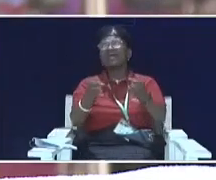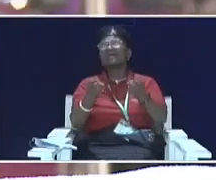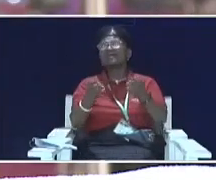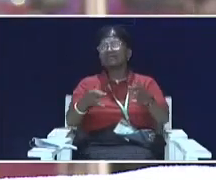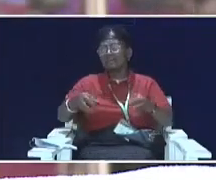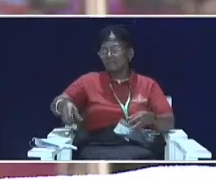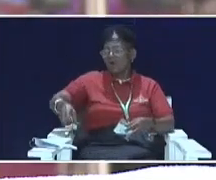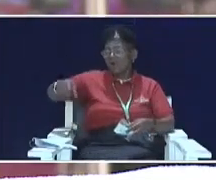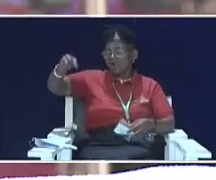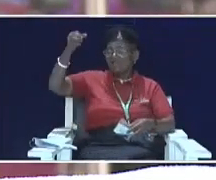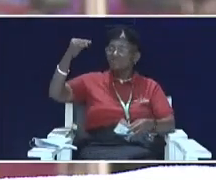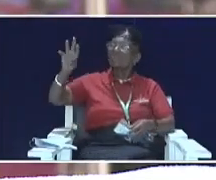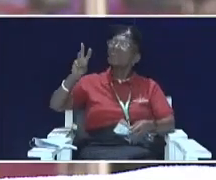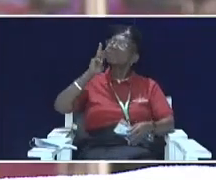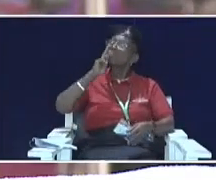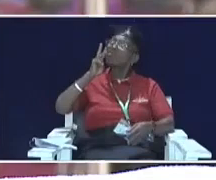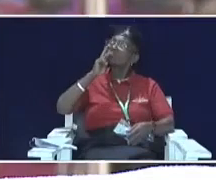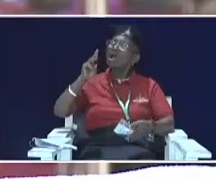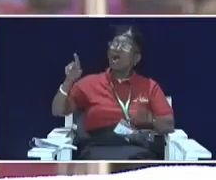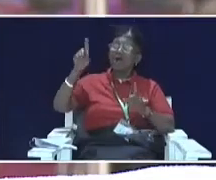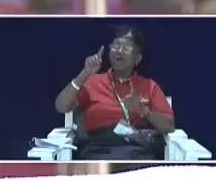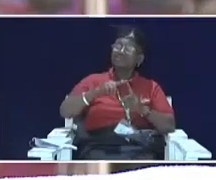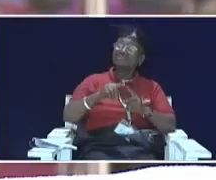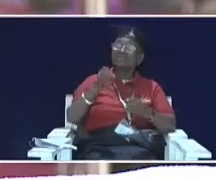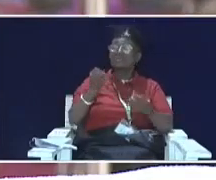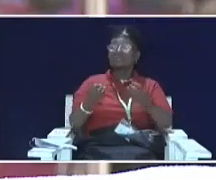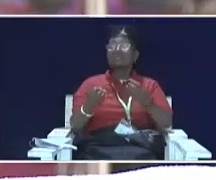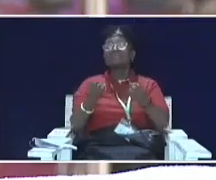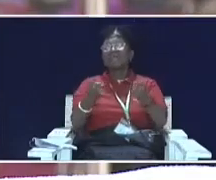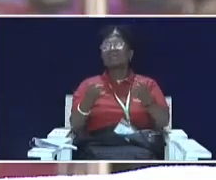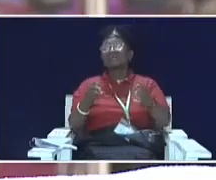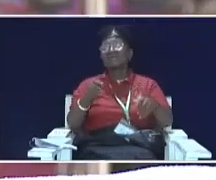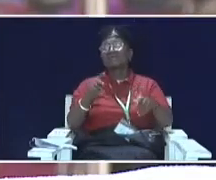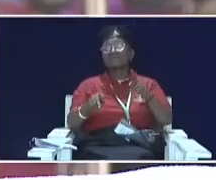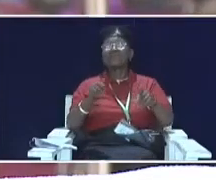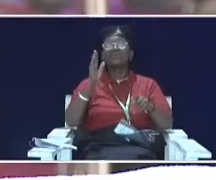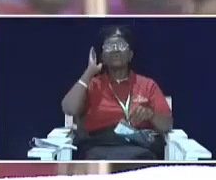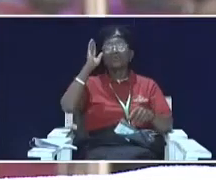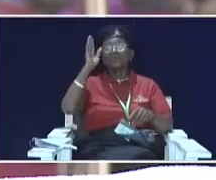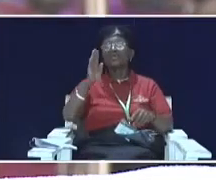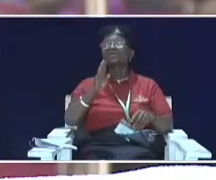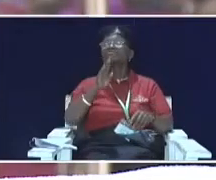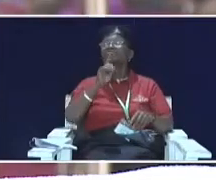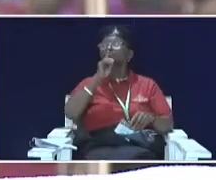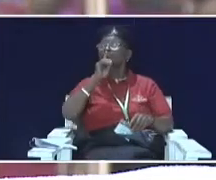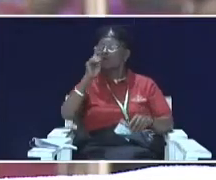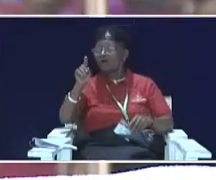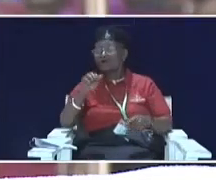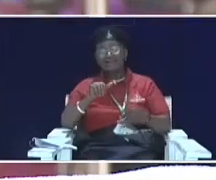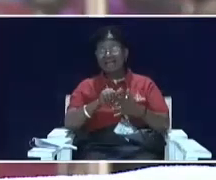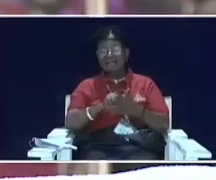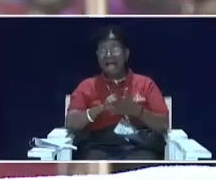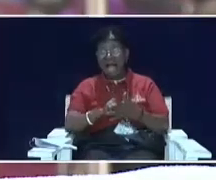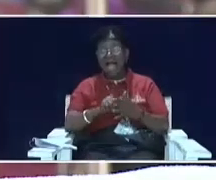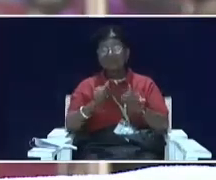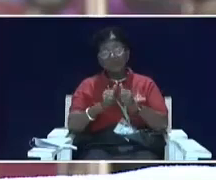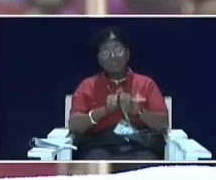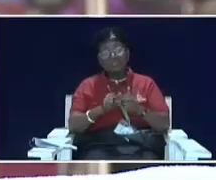until everybody was sure, even if there is a fire put underneath, with this fire, with this water flowing,